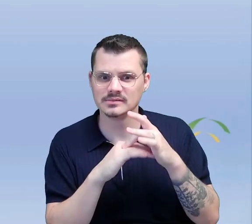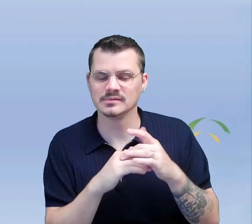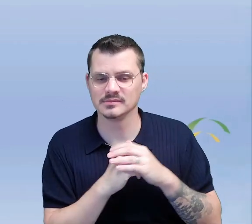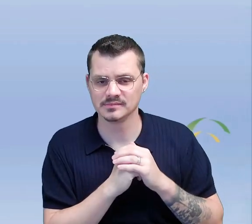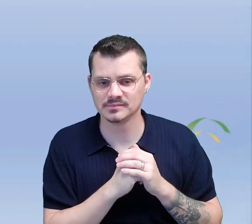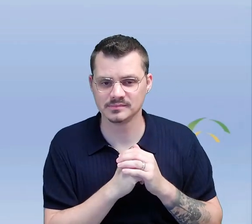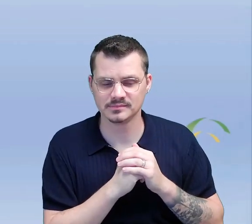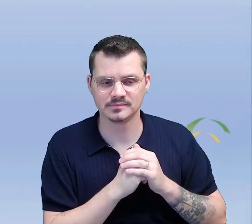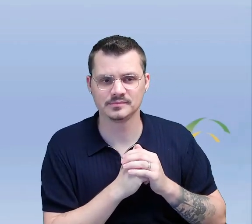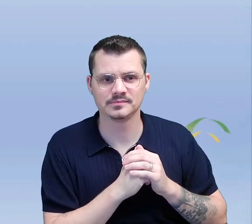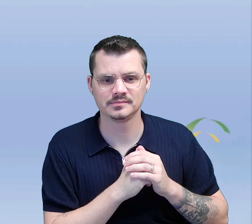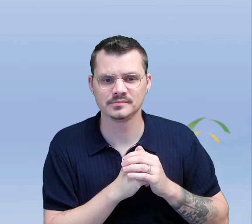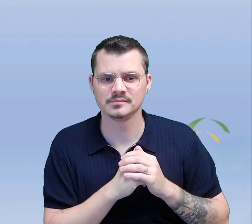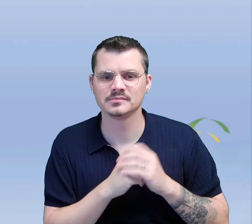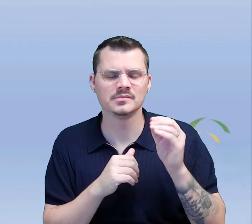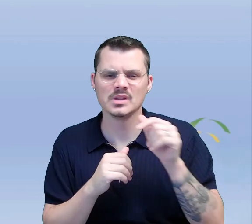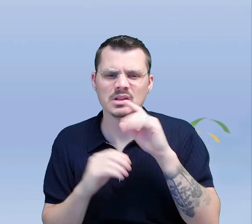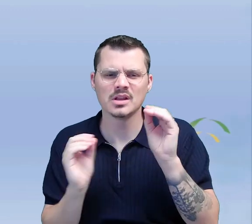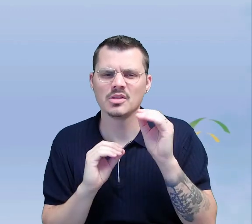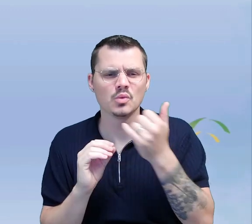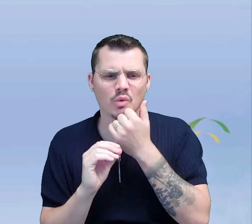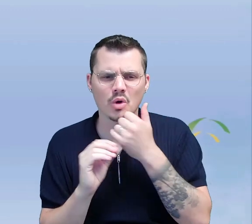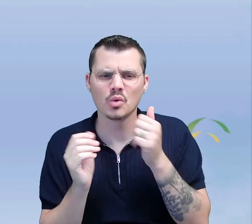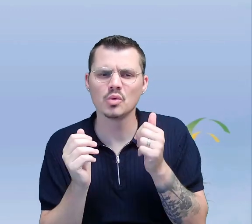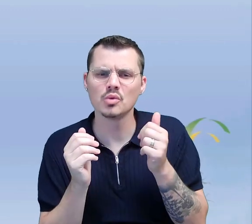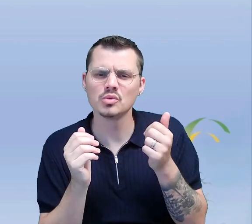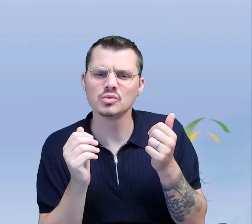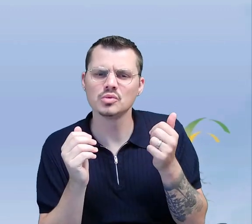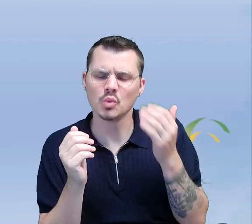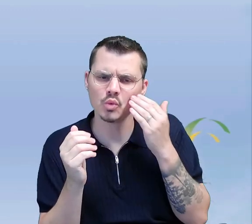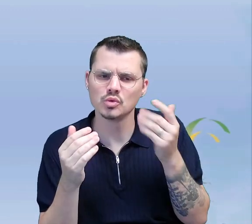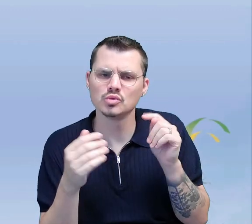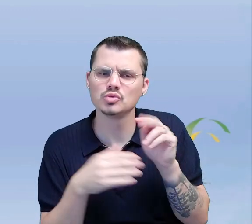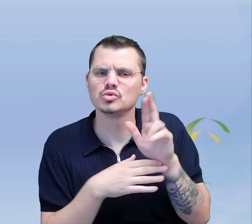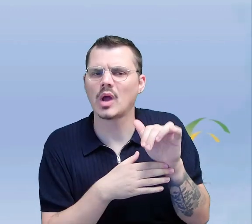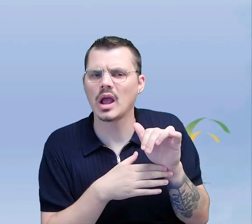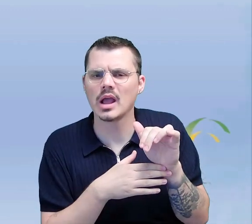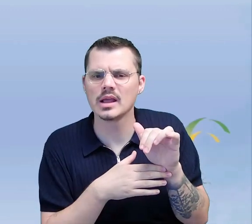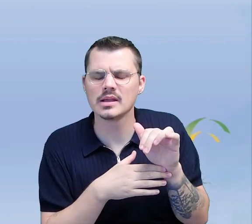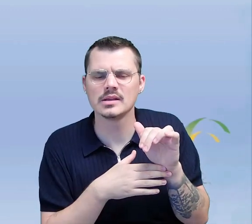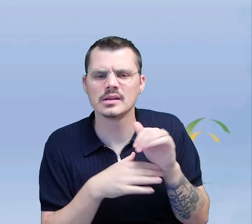compulsive. So it's nothing wrong with, you know, trying